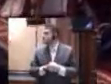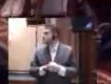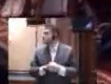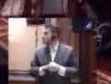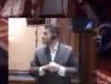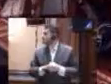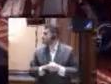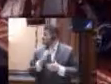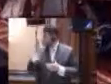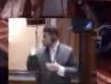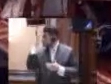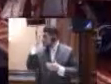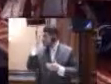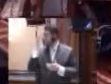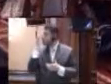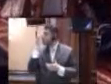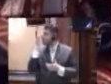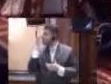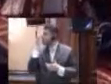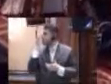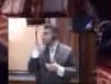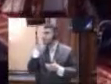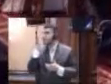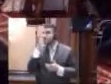de discusión y intercambio de experiencias.